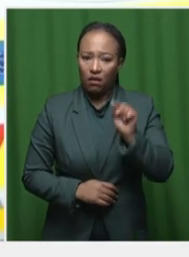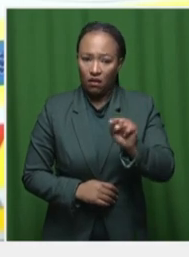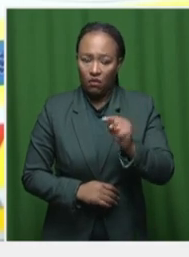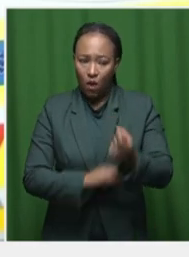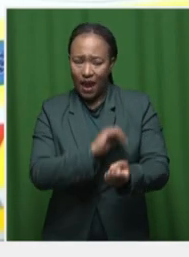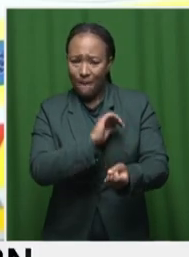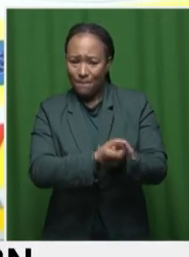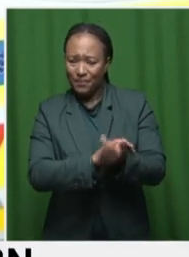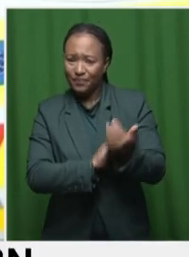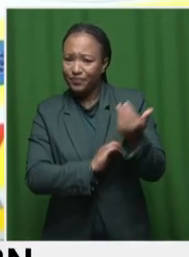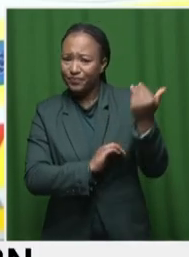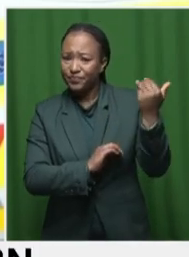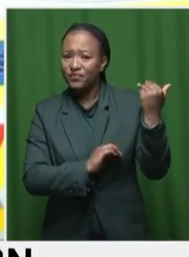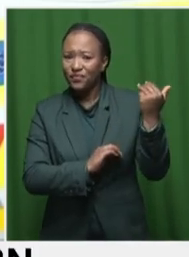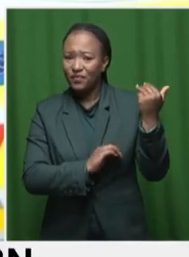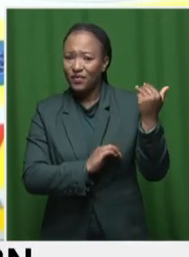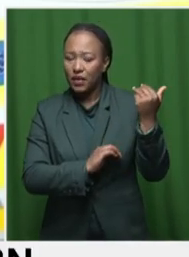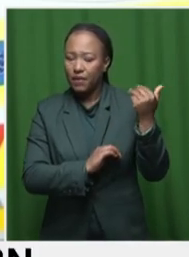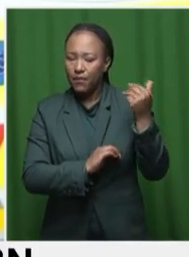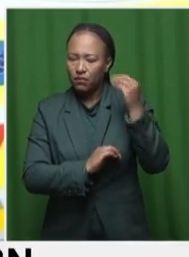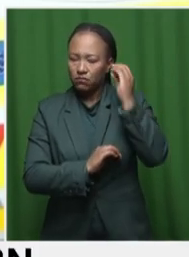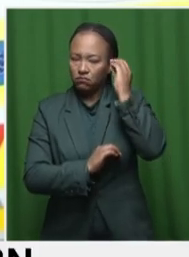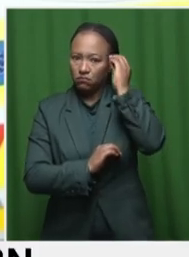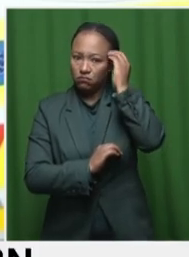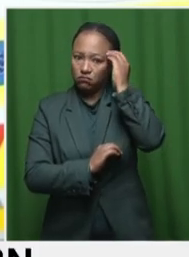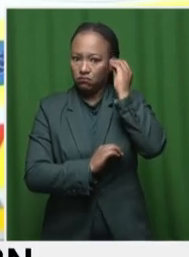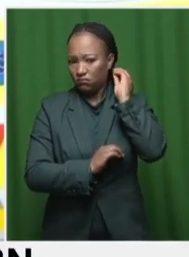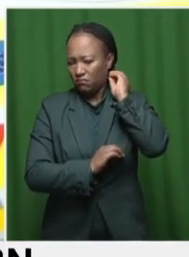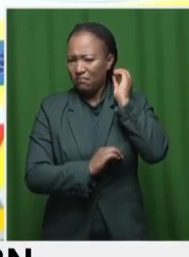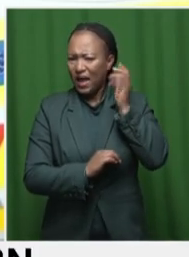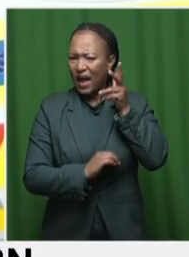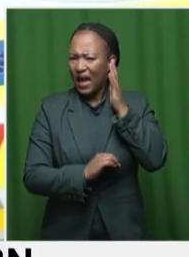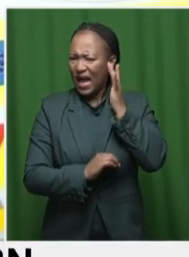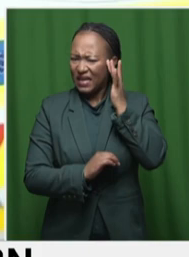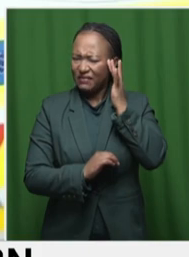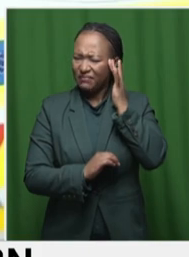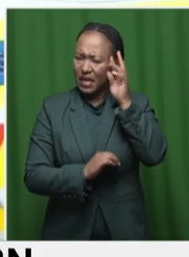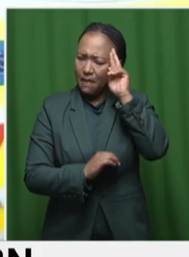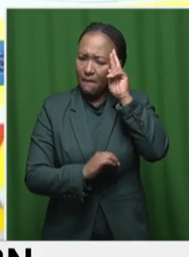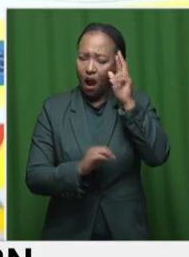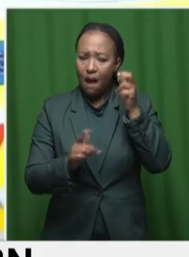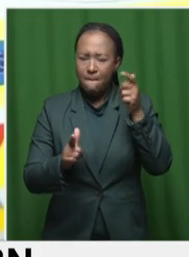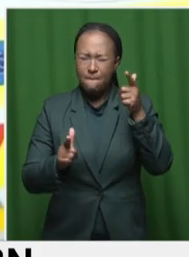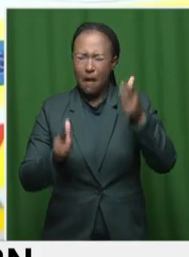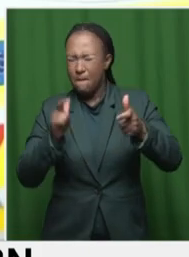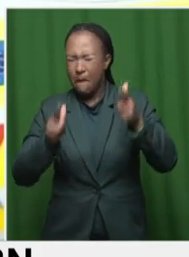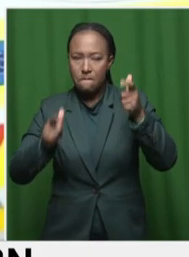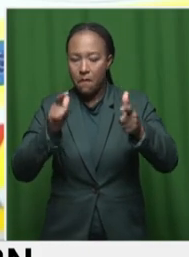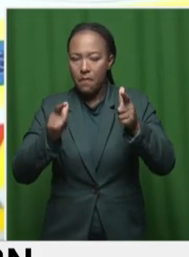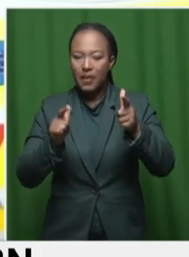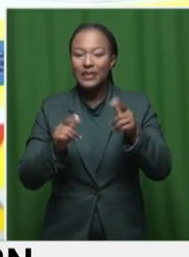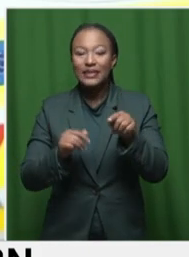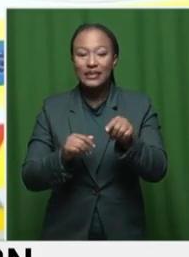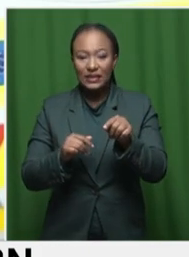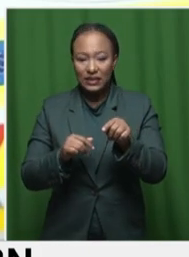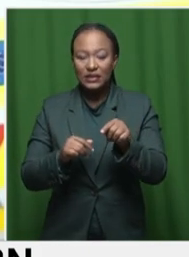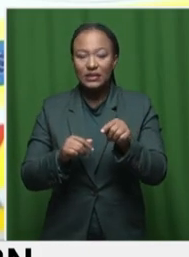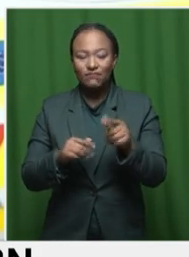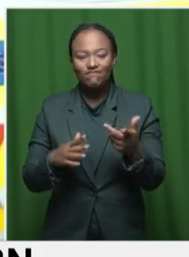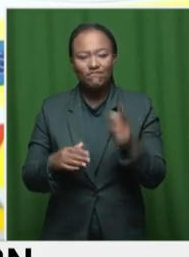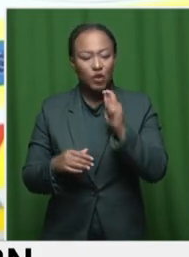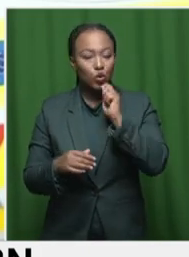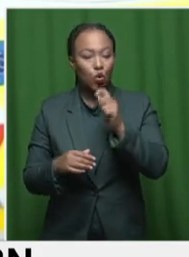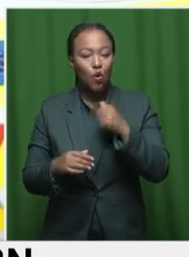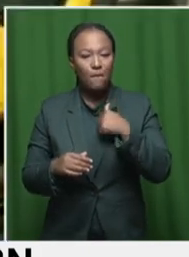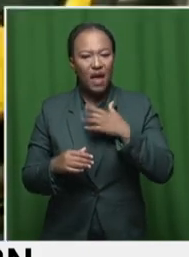like, I always have those memories, those gunshots every time. Honestly speaking, I'm not